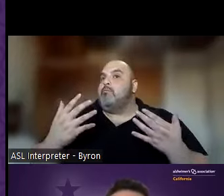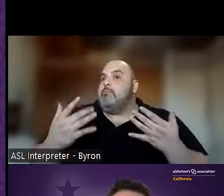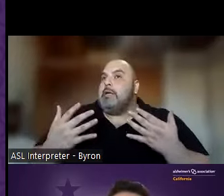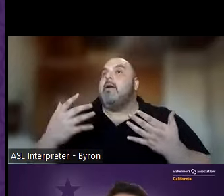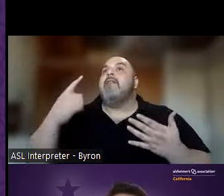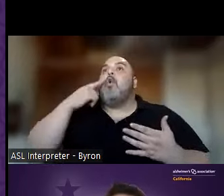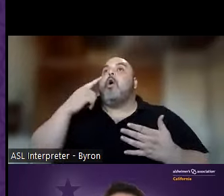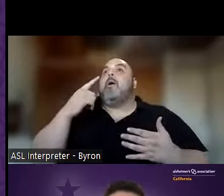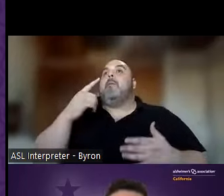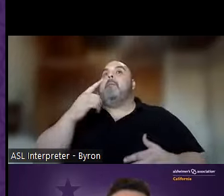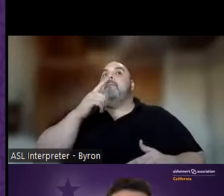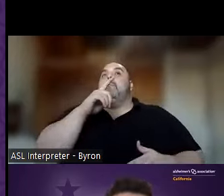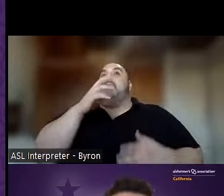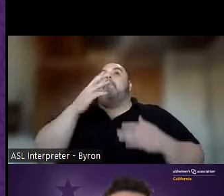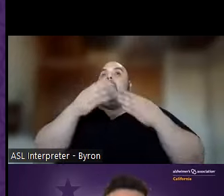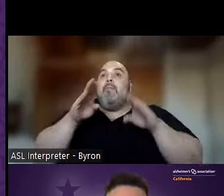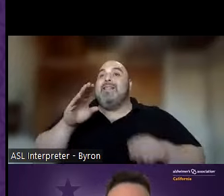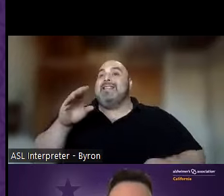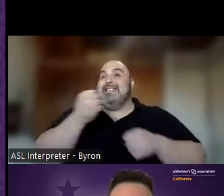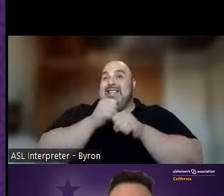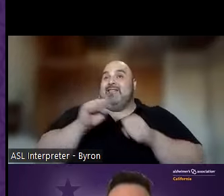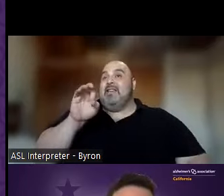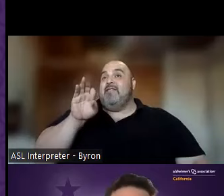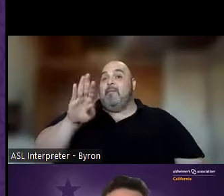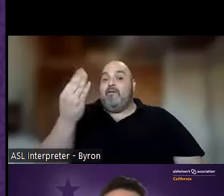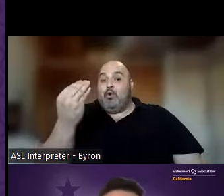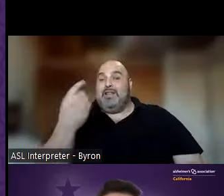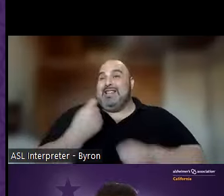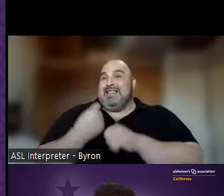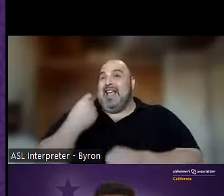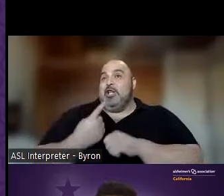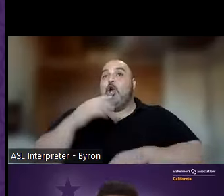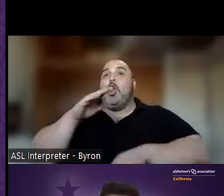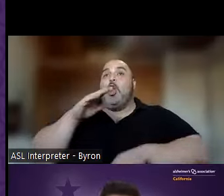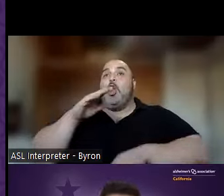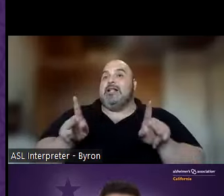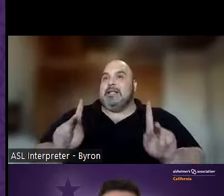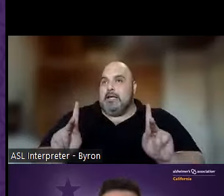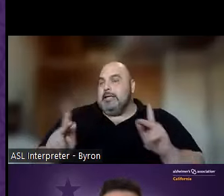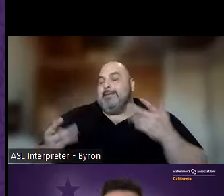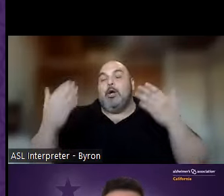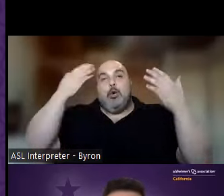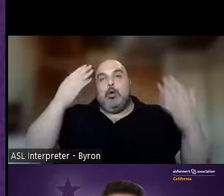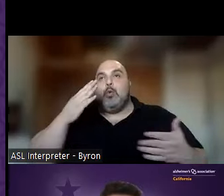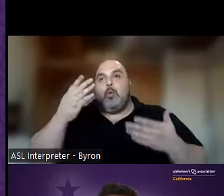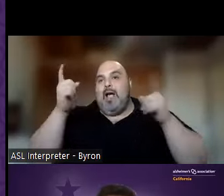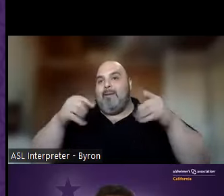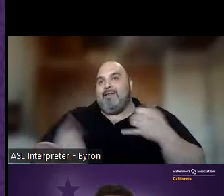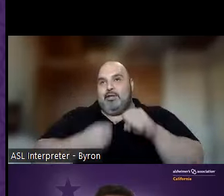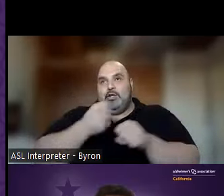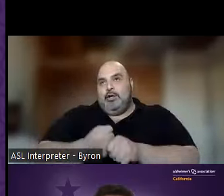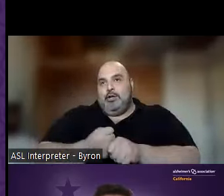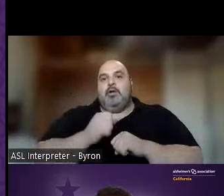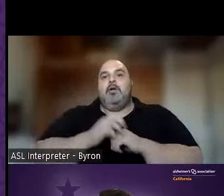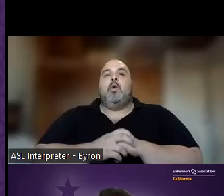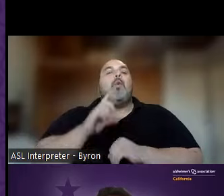Safety on February 14th. Last year it was on consent, but who knows what'll happen this year, although we feel fairly